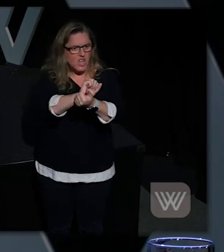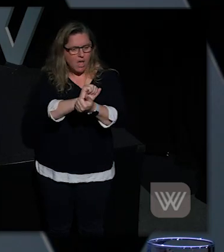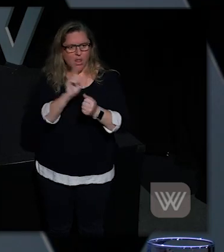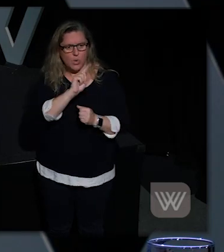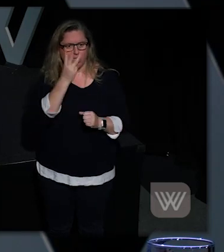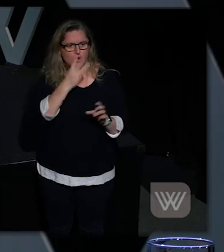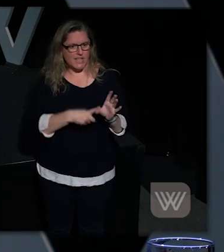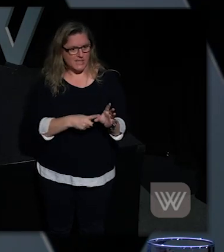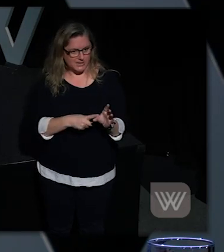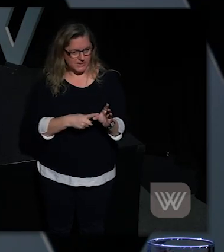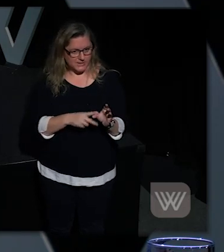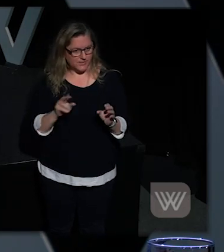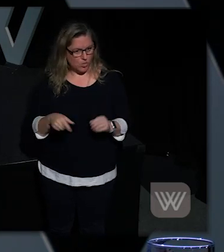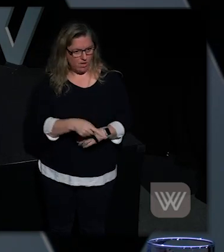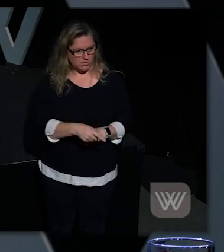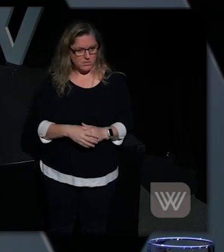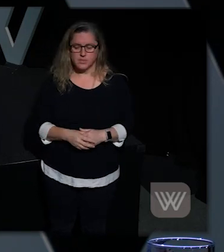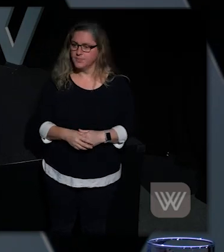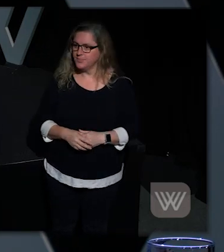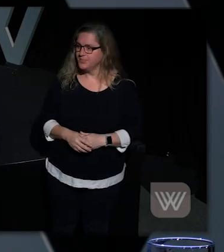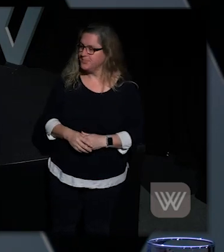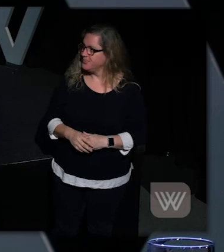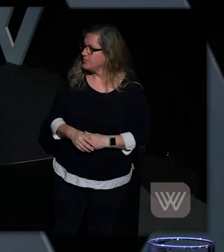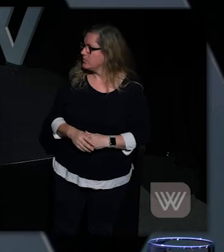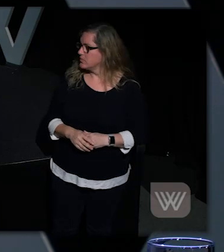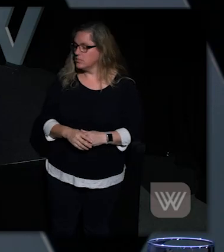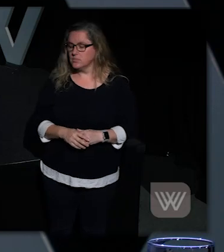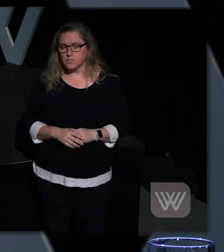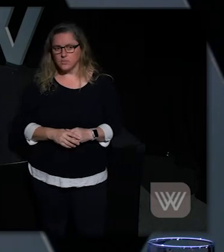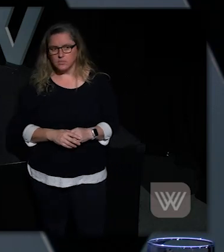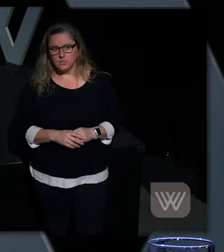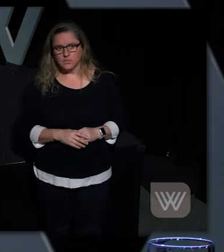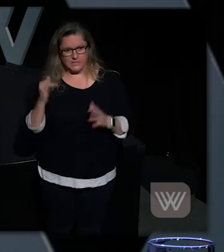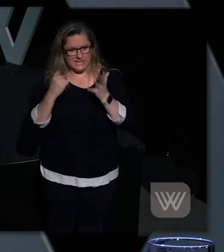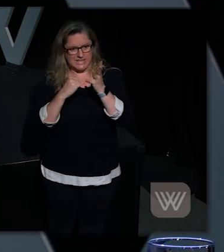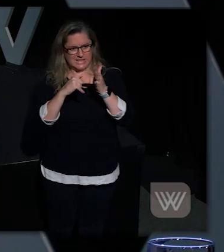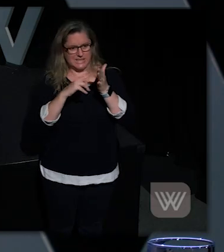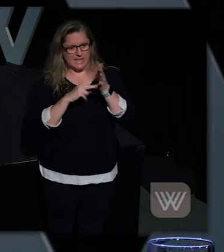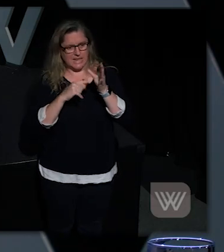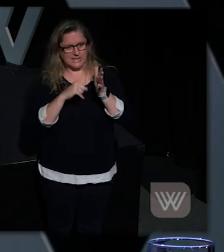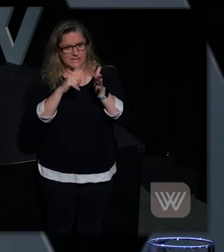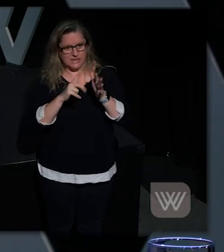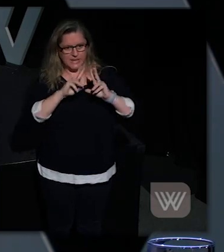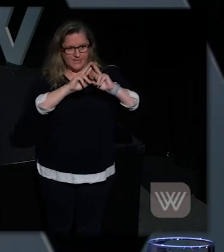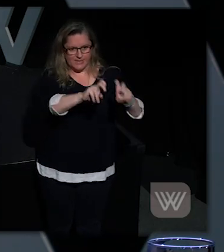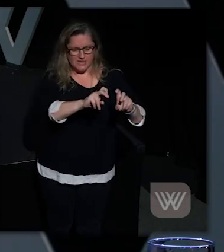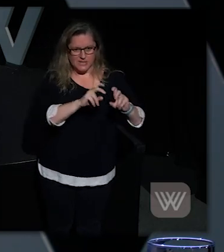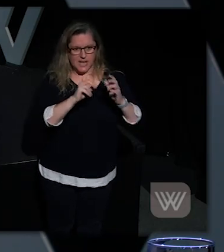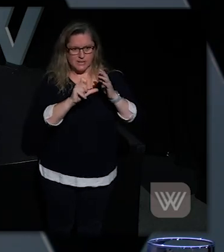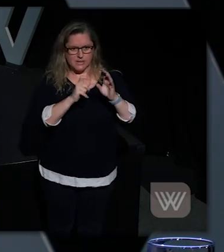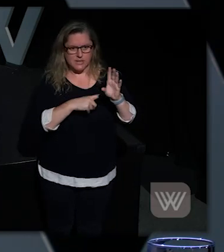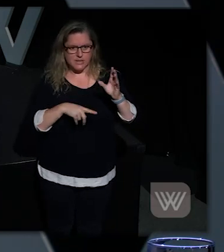3 years for that, which there's... The Senate investigated cyberbullying a couple of years